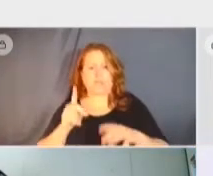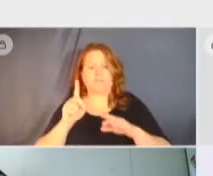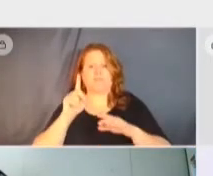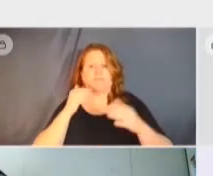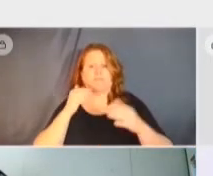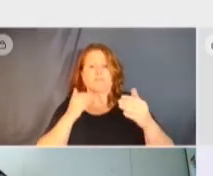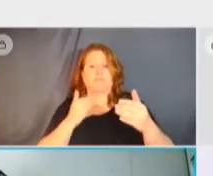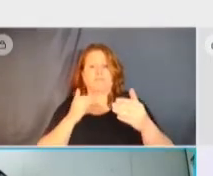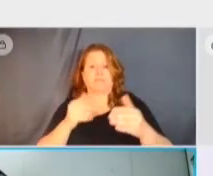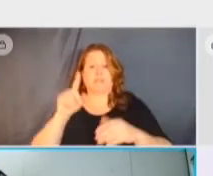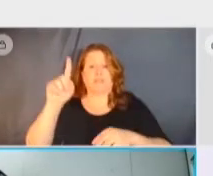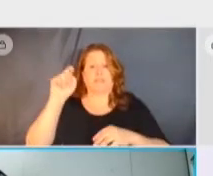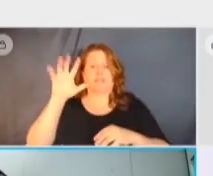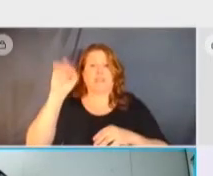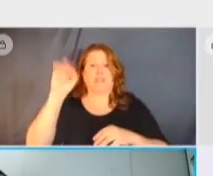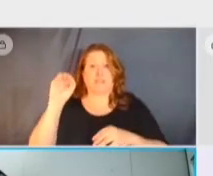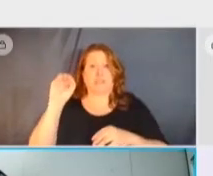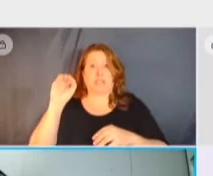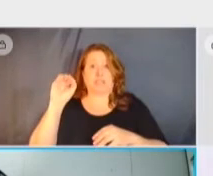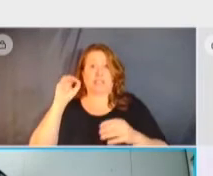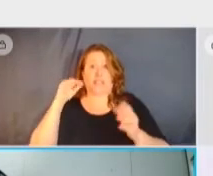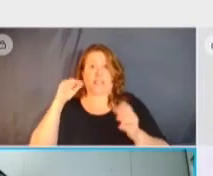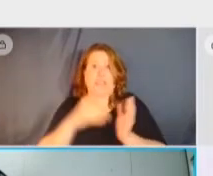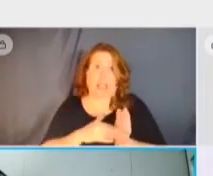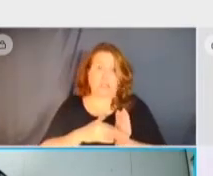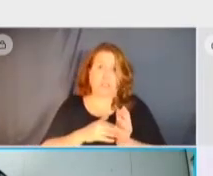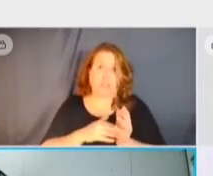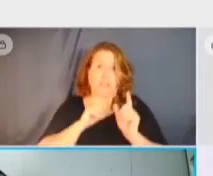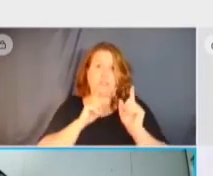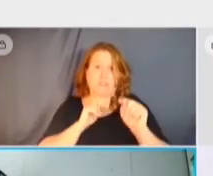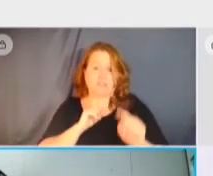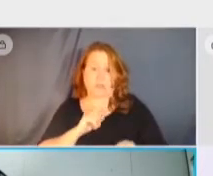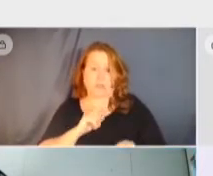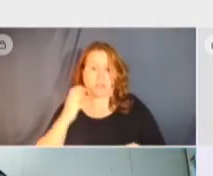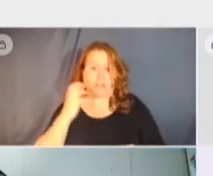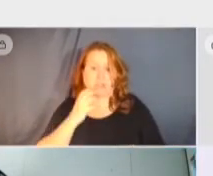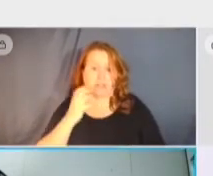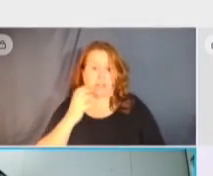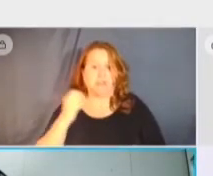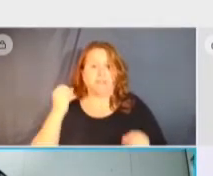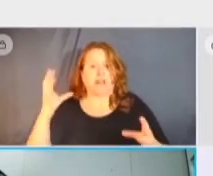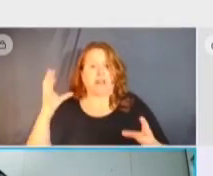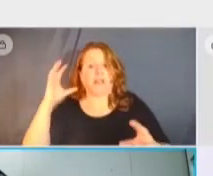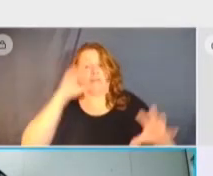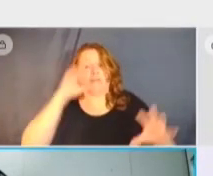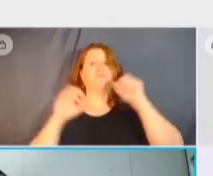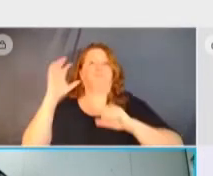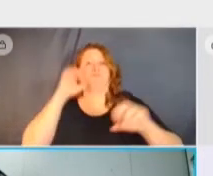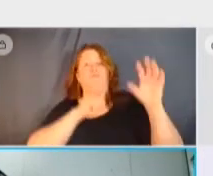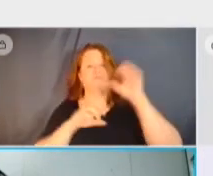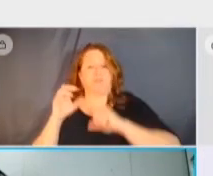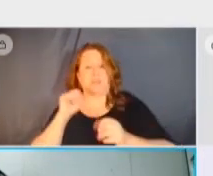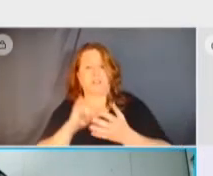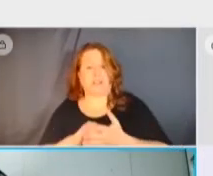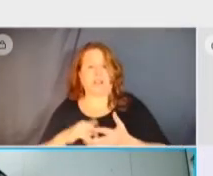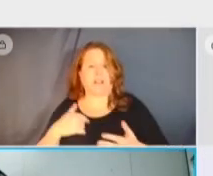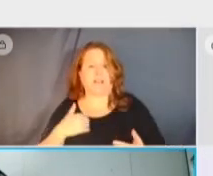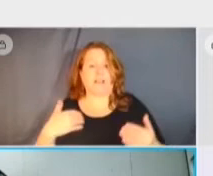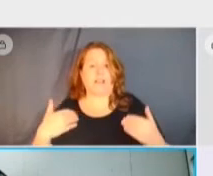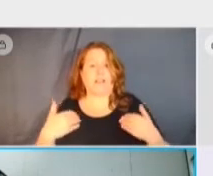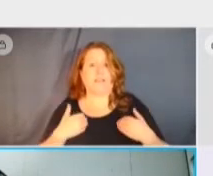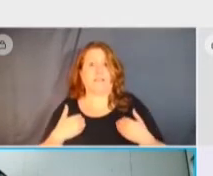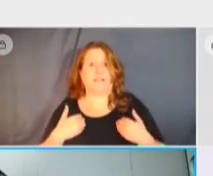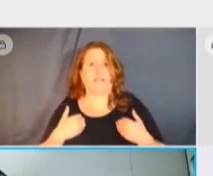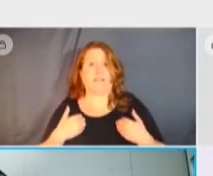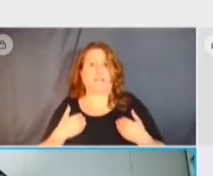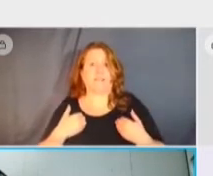reviewed since the inception of the unit. We have the compliance unit is preparing a deficiency